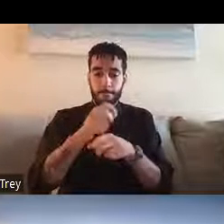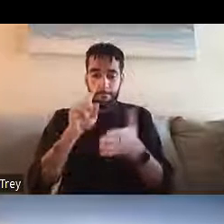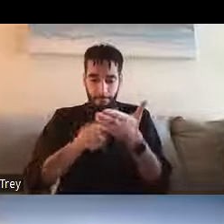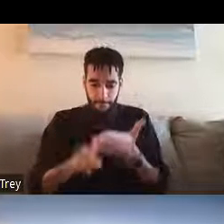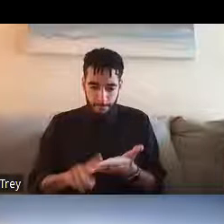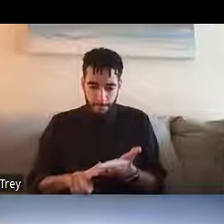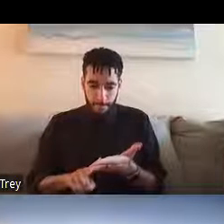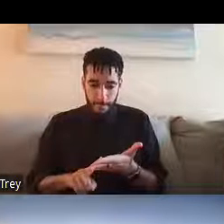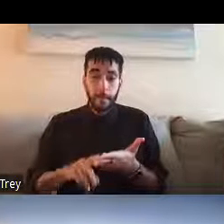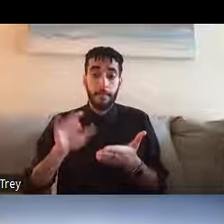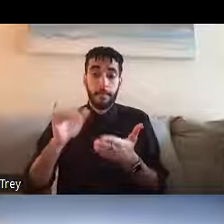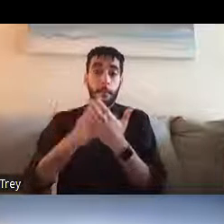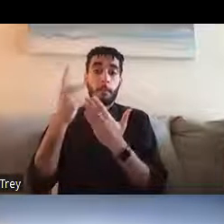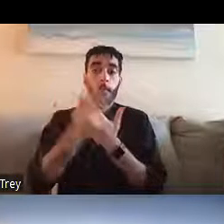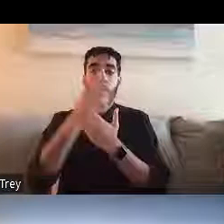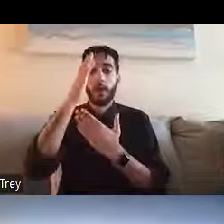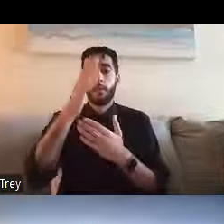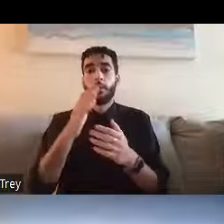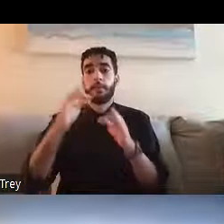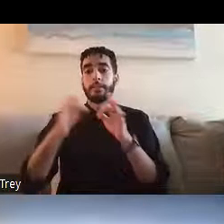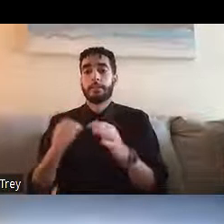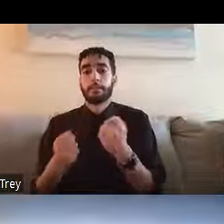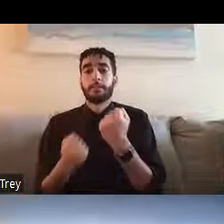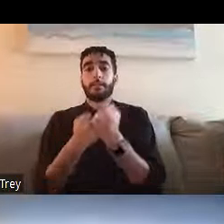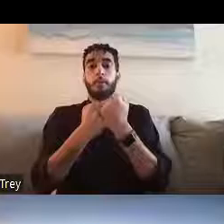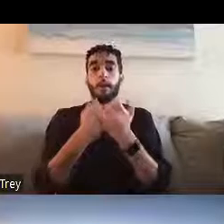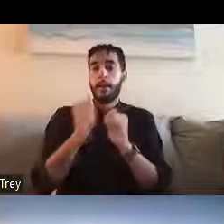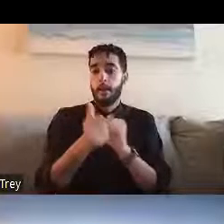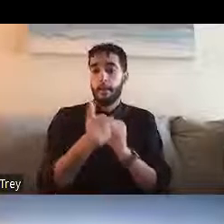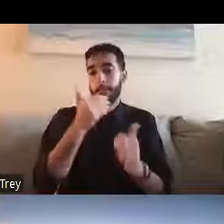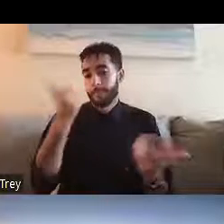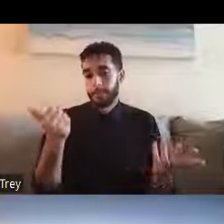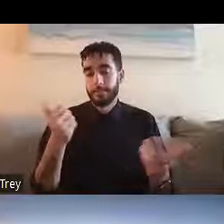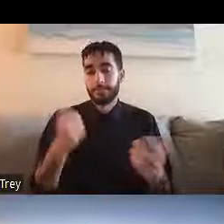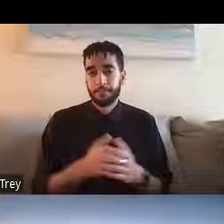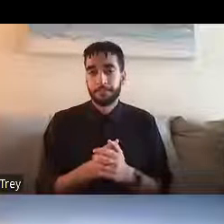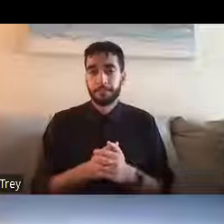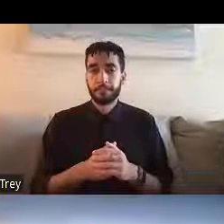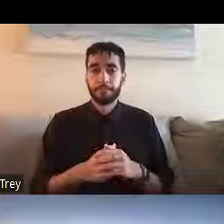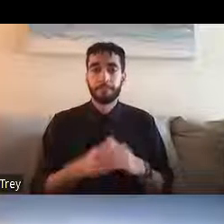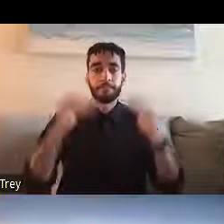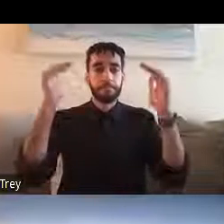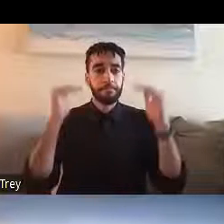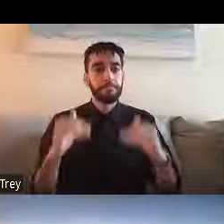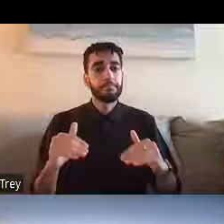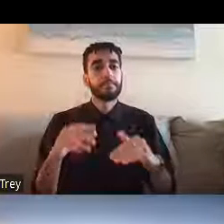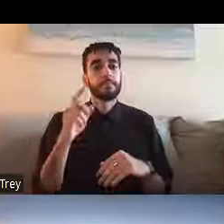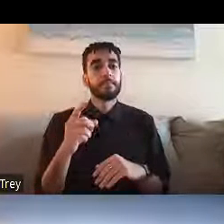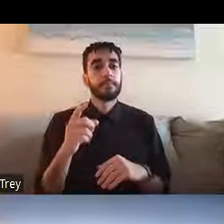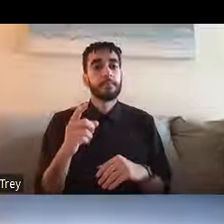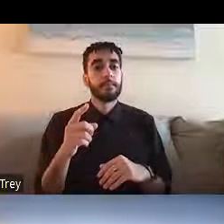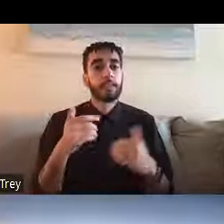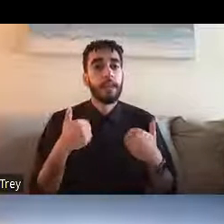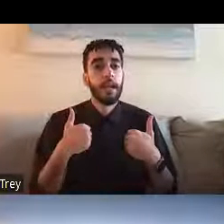program is supporting the caregiver over time. The next slide. So this is a little profile of the caregivers who are served.